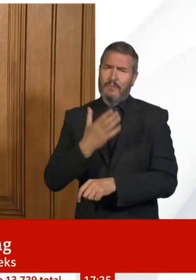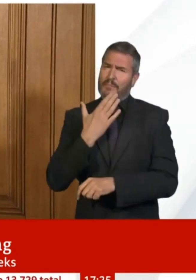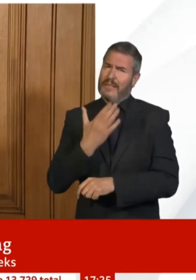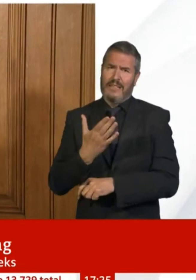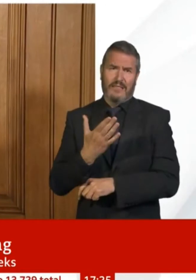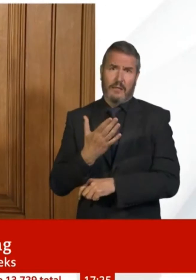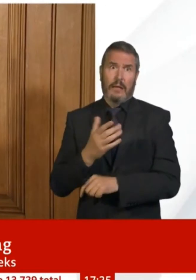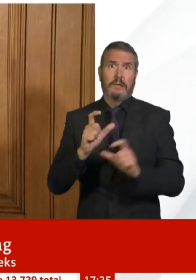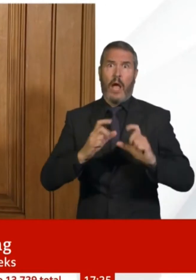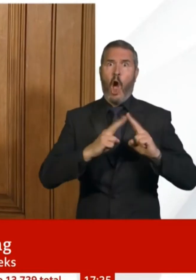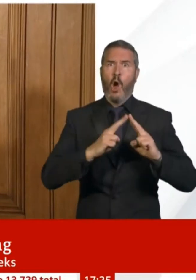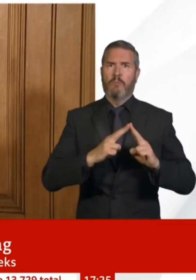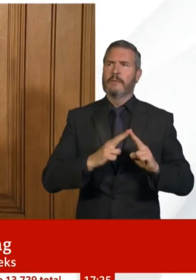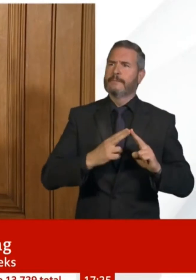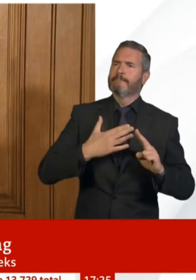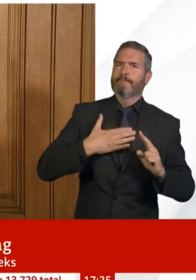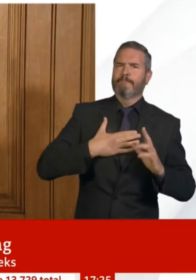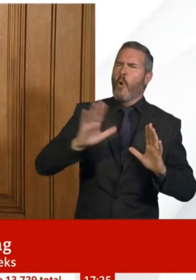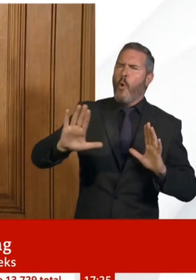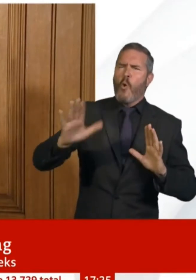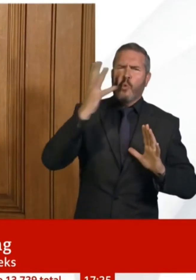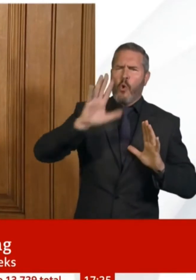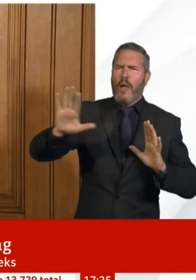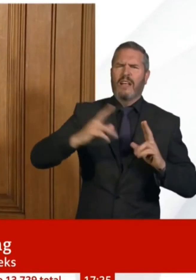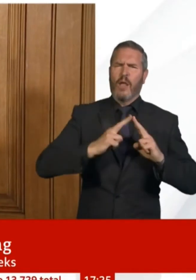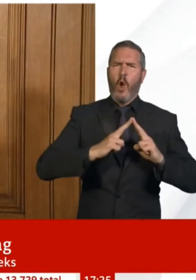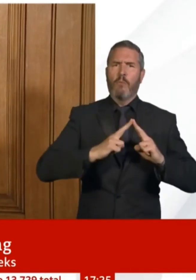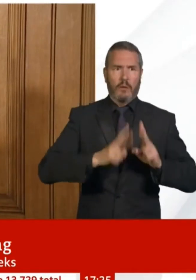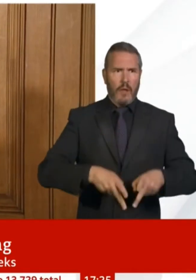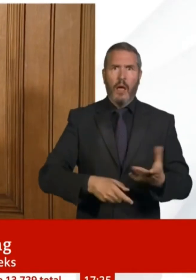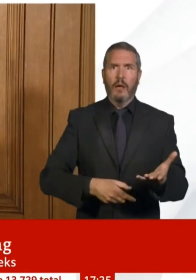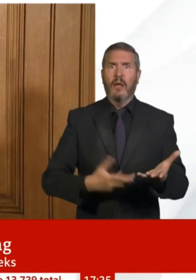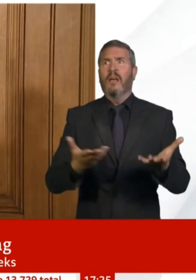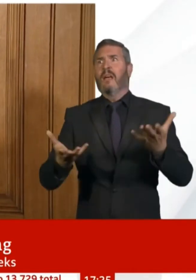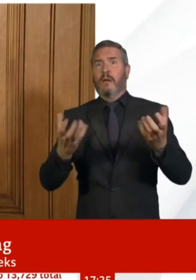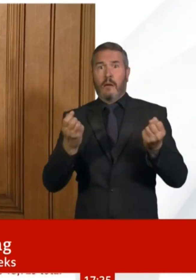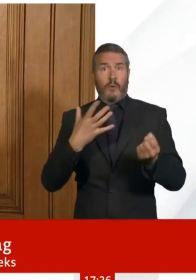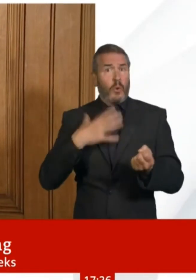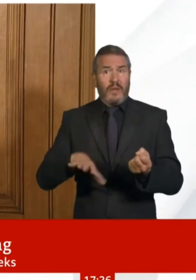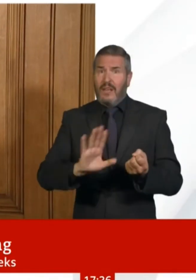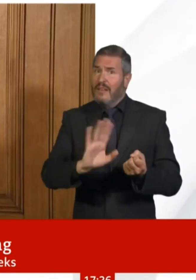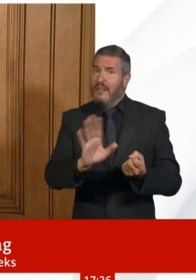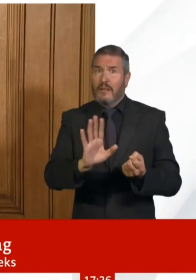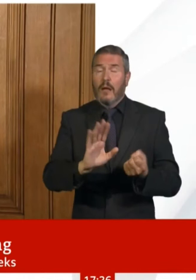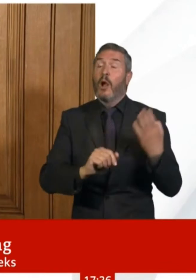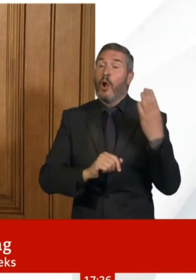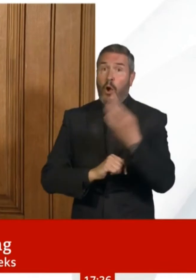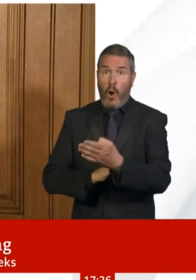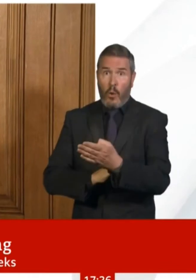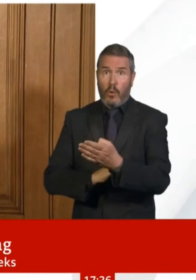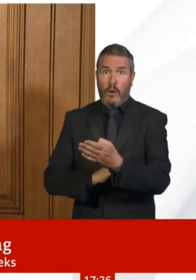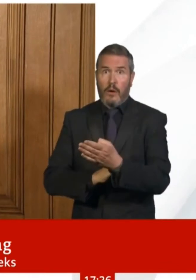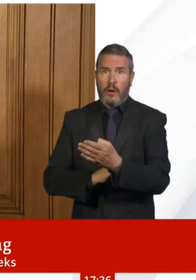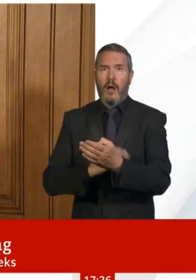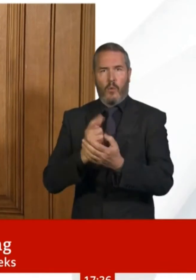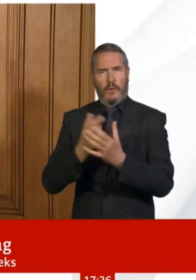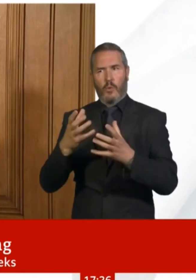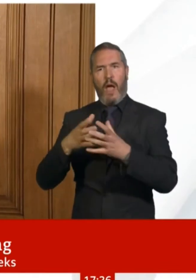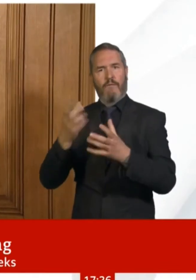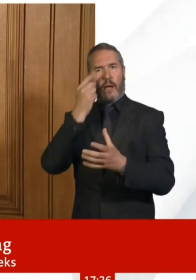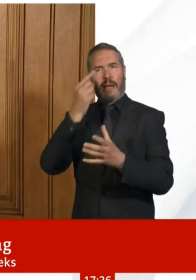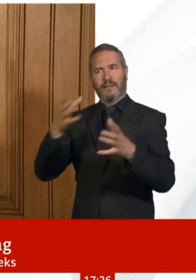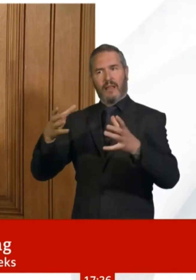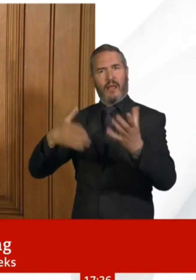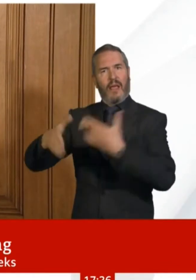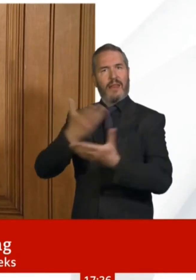it would be very sad to have a situation where people's activities and the NHS had managed to preserve the ability to do